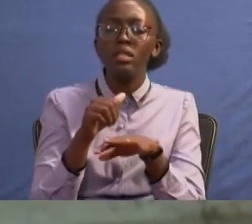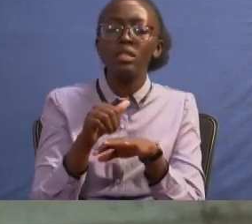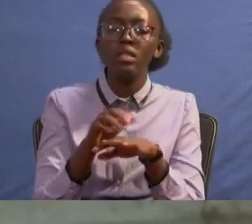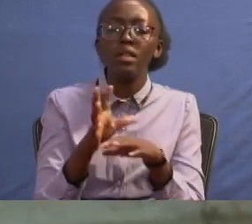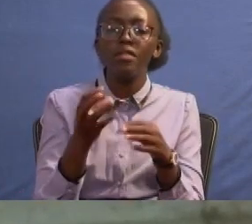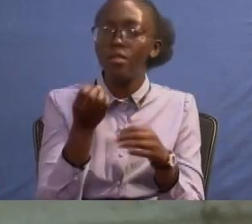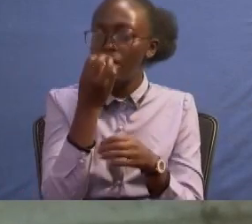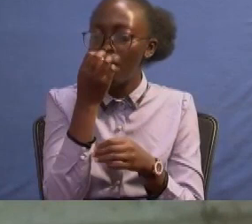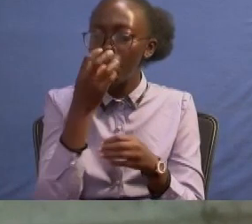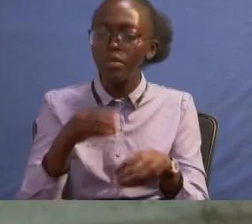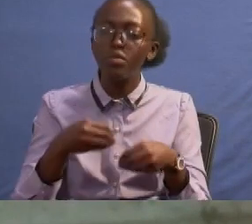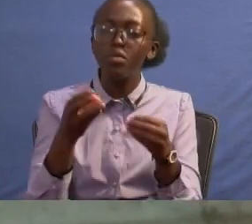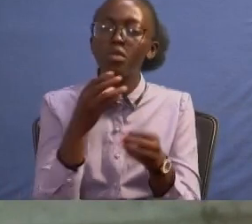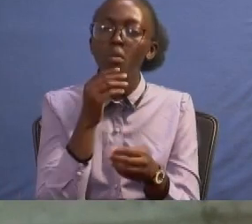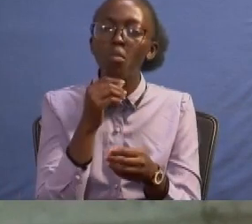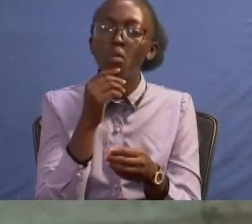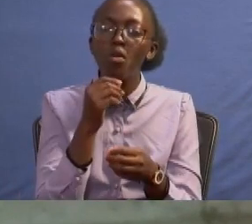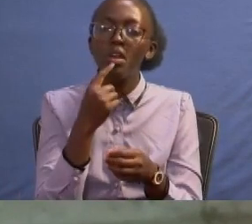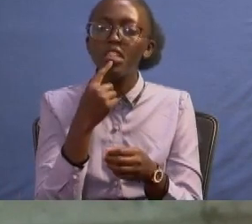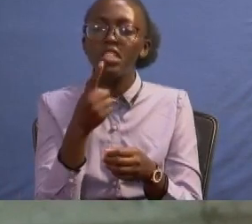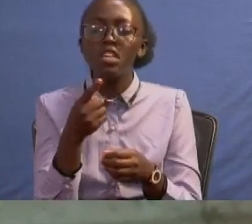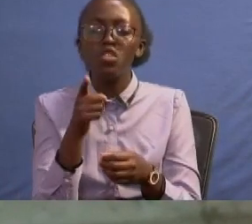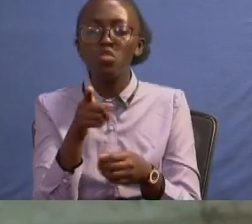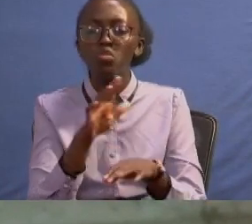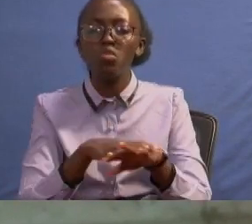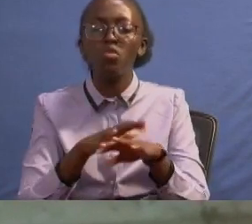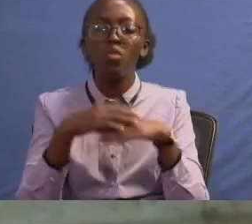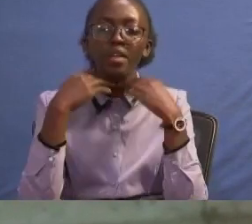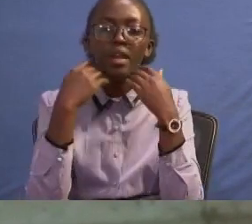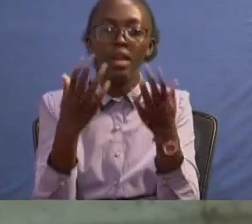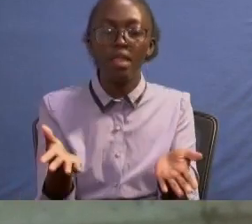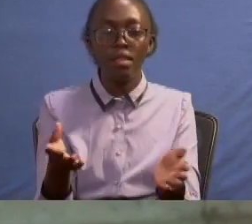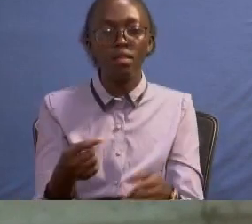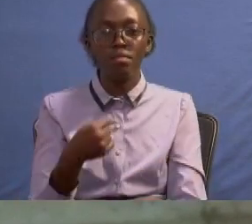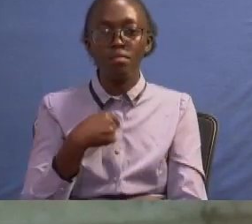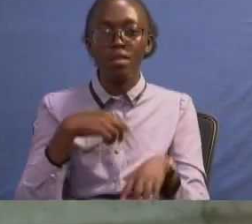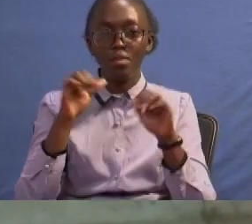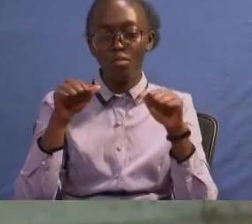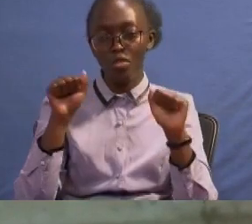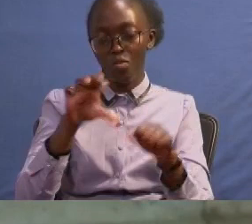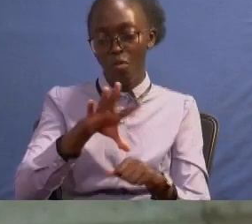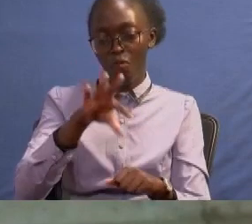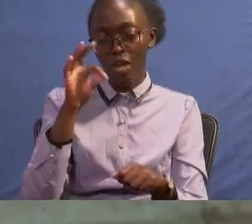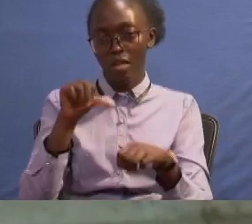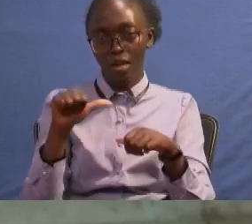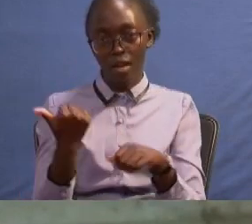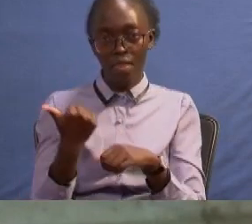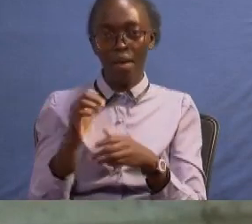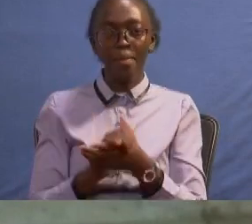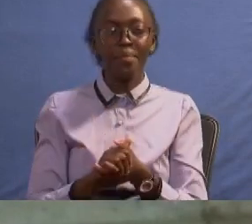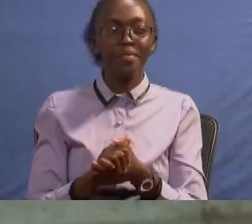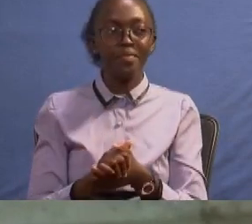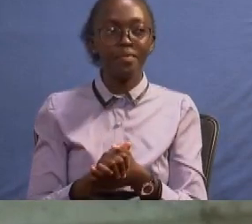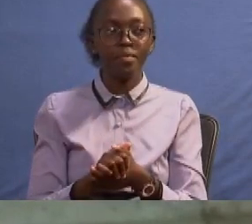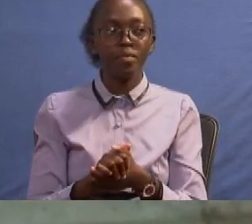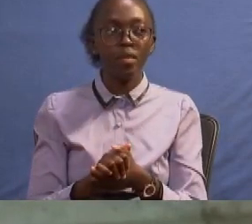card and tell them, you are not good for me. I will find another one. So